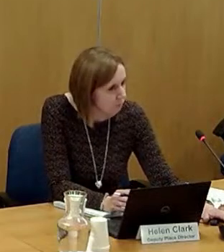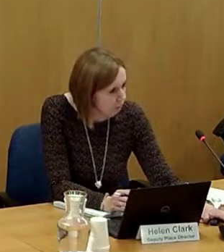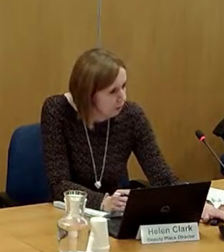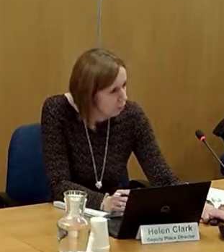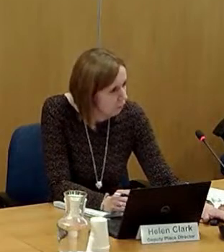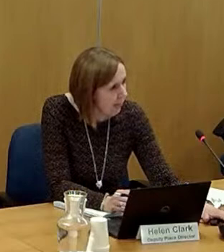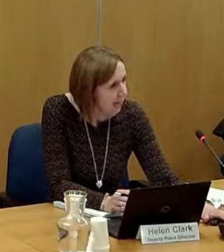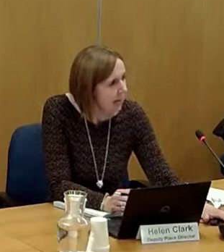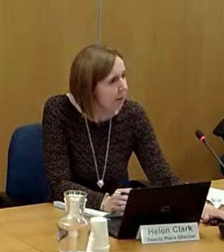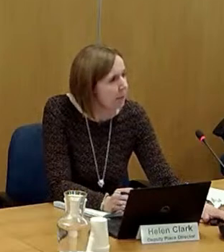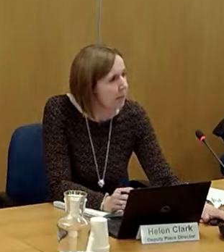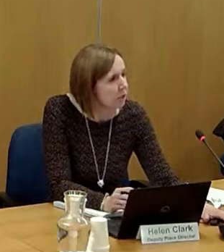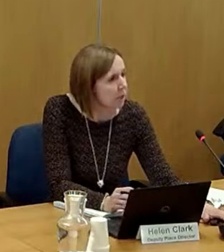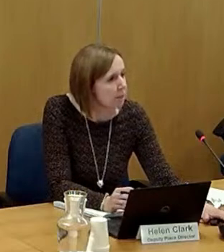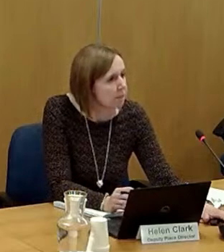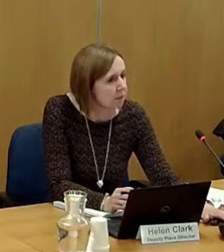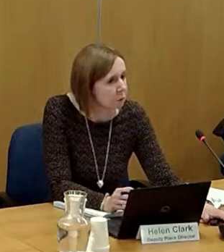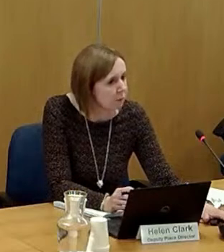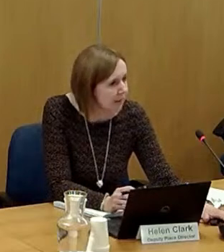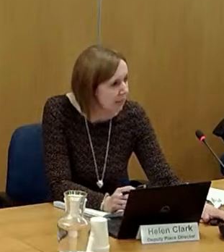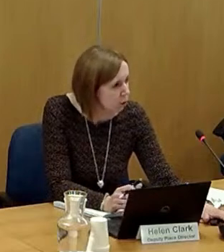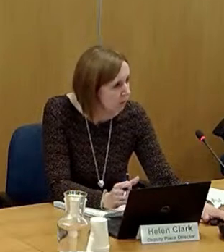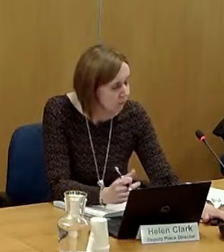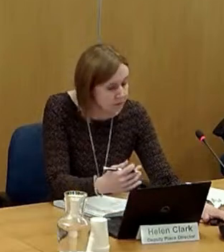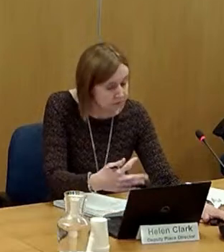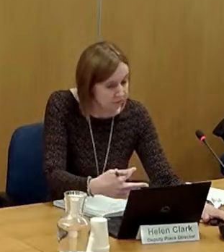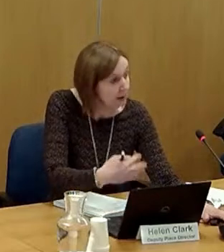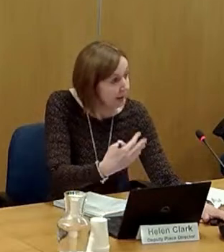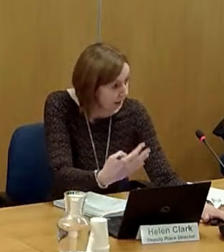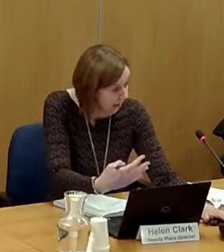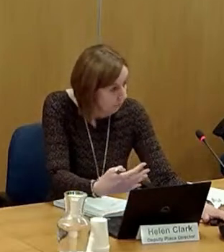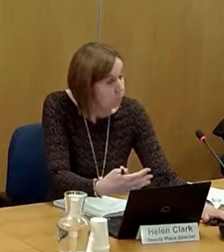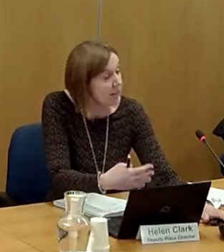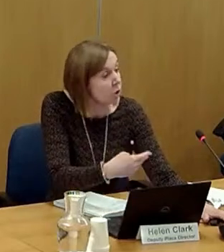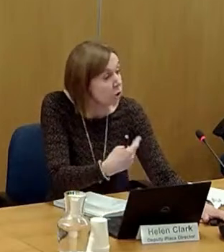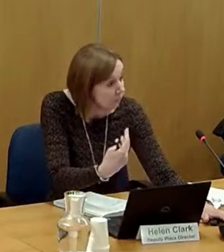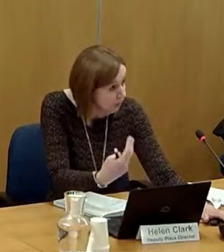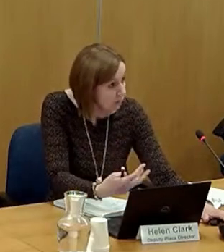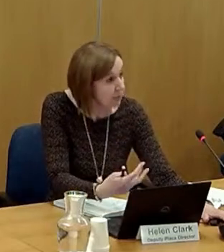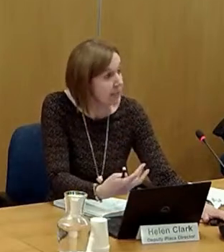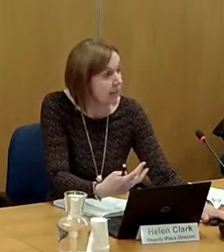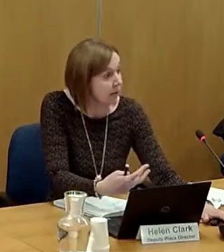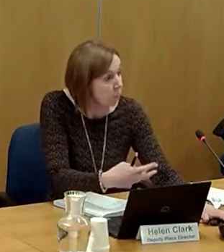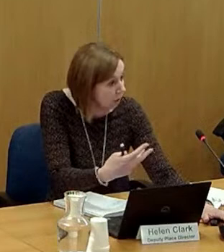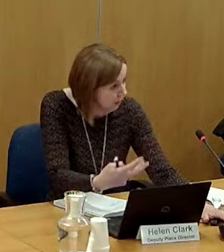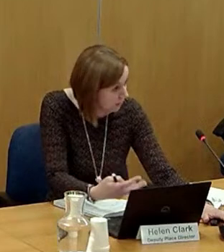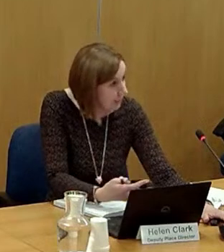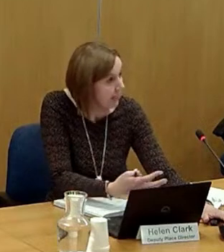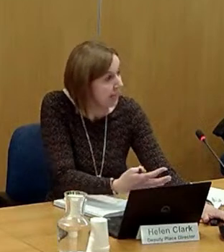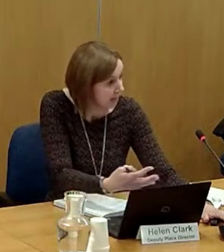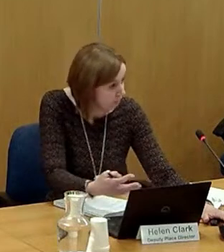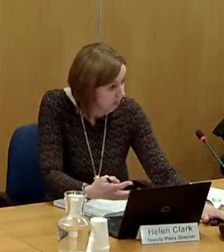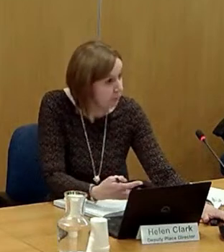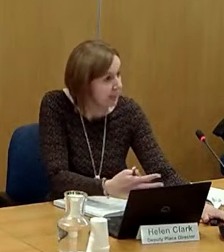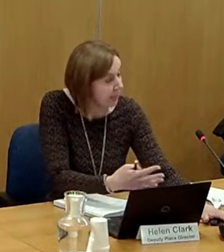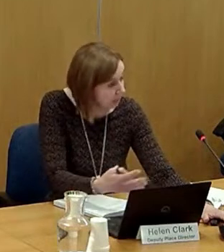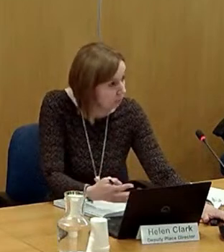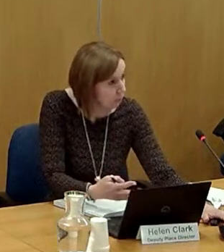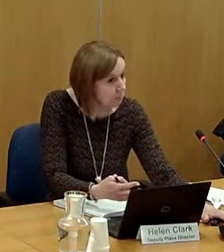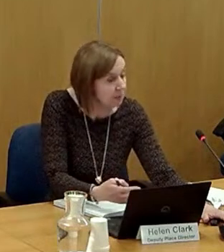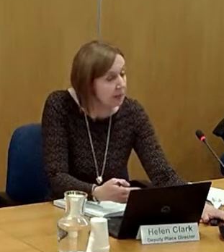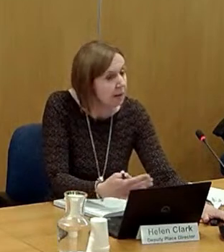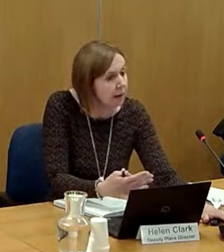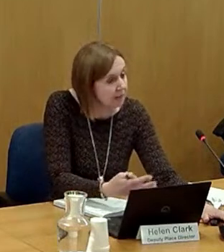multi-pronged approach, really, in terms of a combination of outreach, community workers linking in with